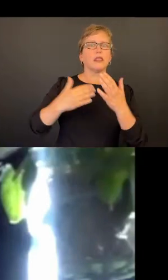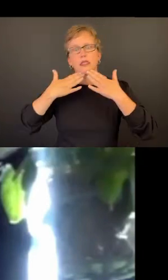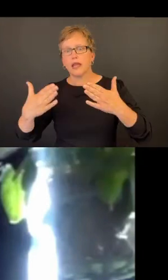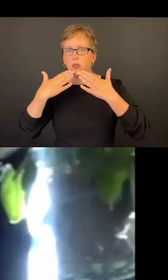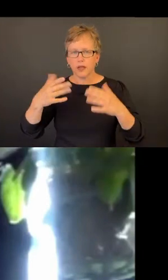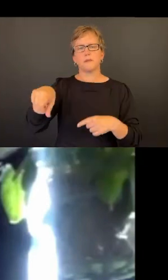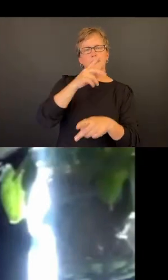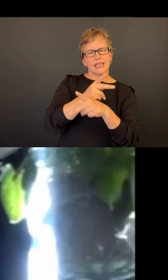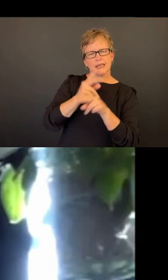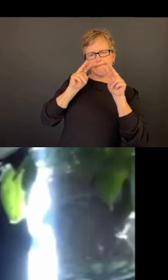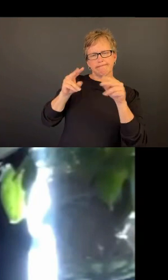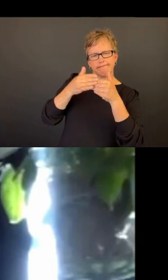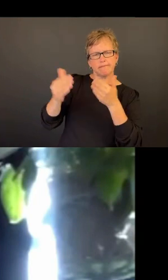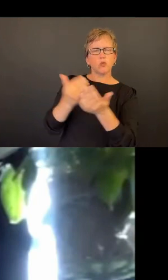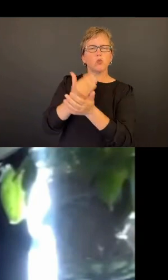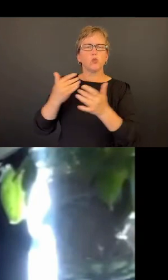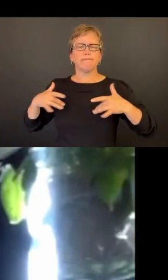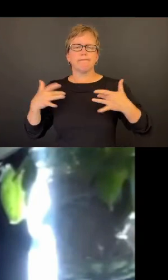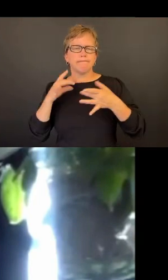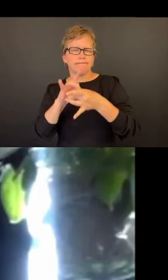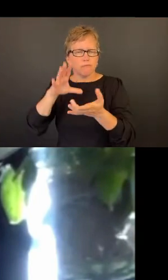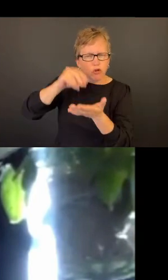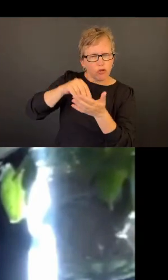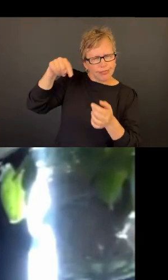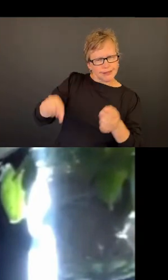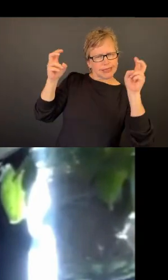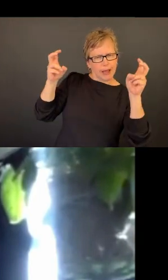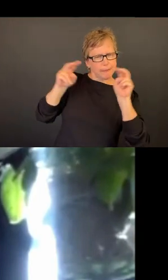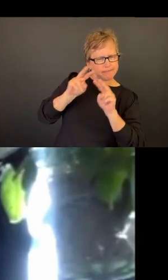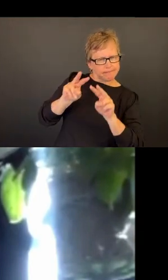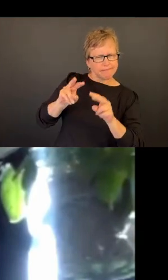Mark, and just stay tuned for upcoming